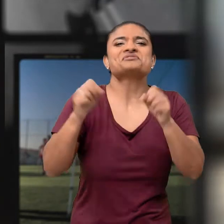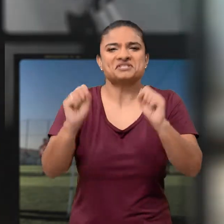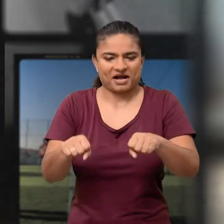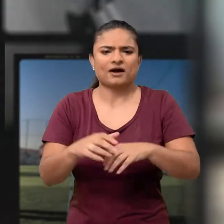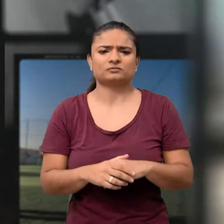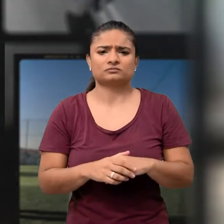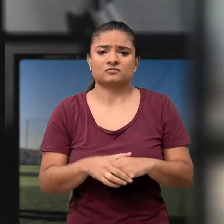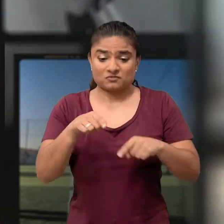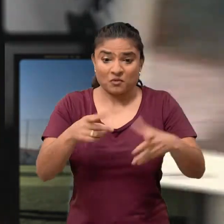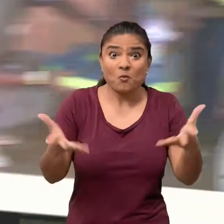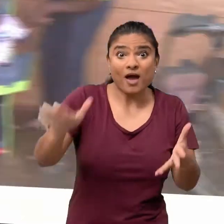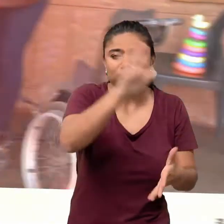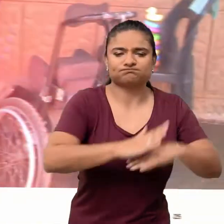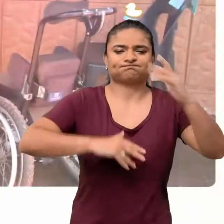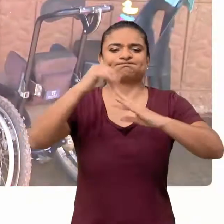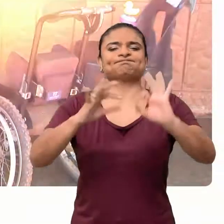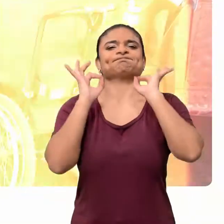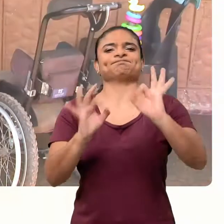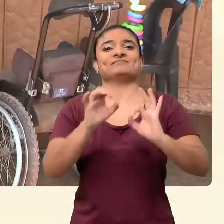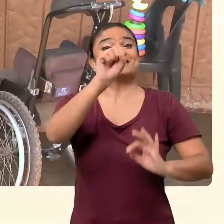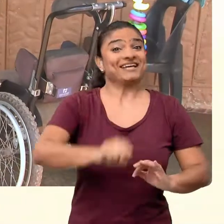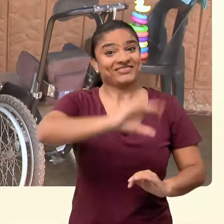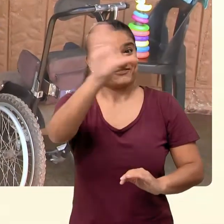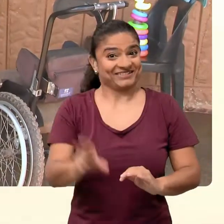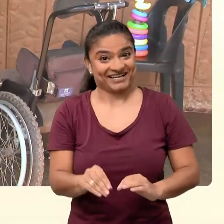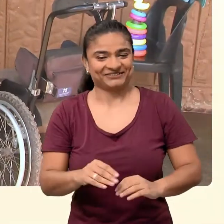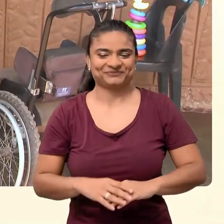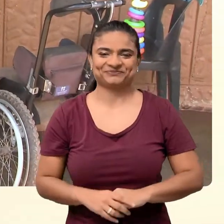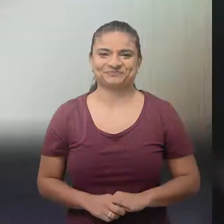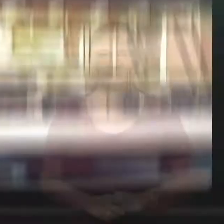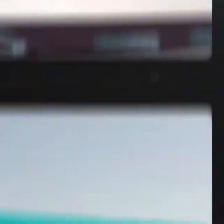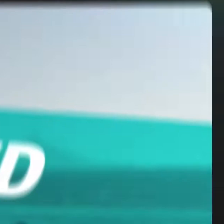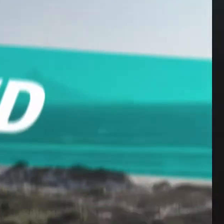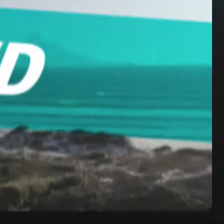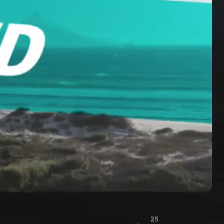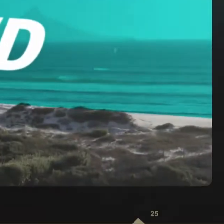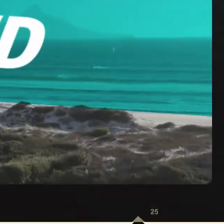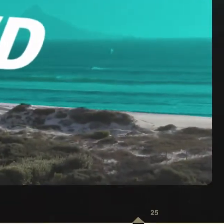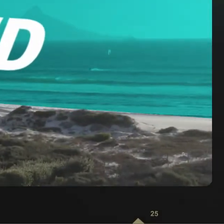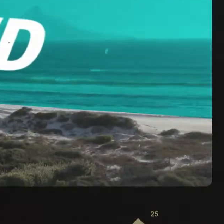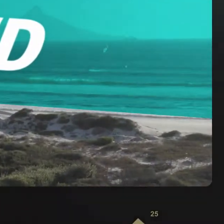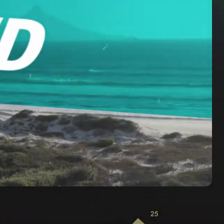persons with disabilities can and must make to building a disability-inclusive Mzansi.